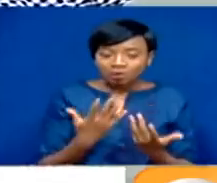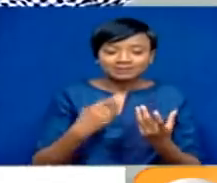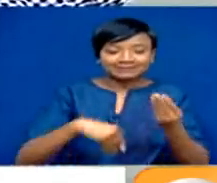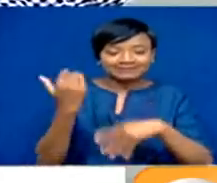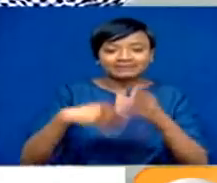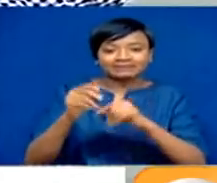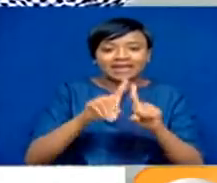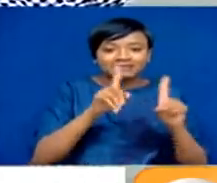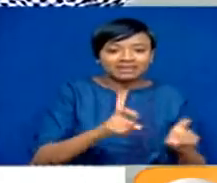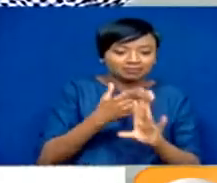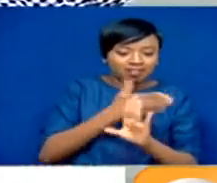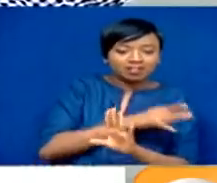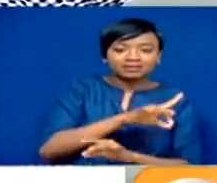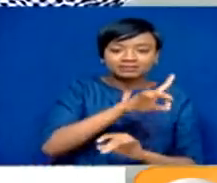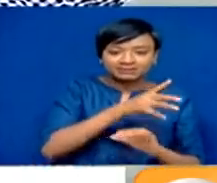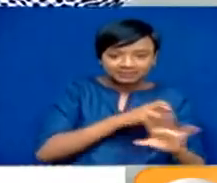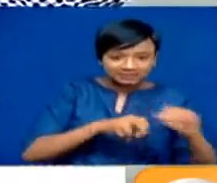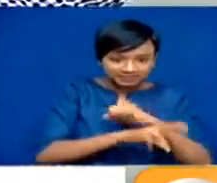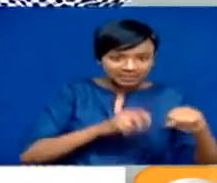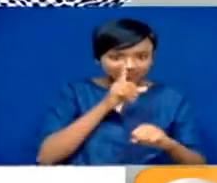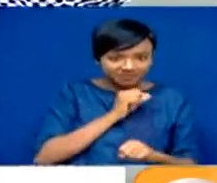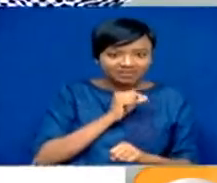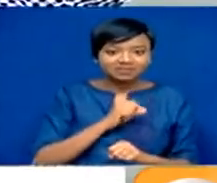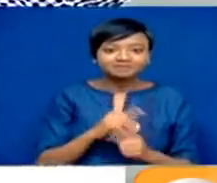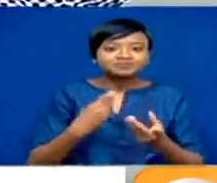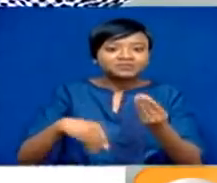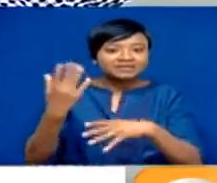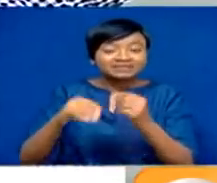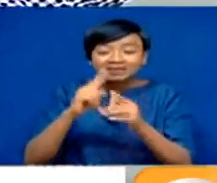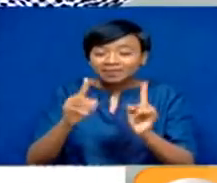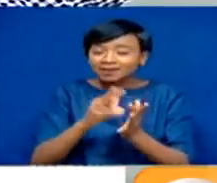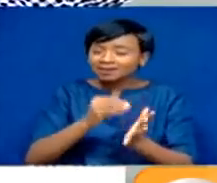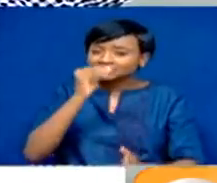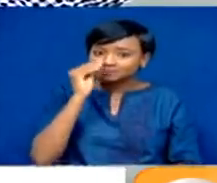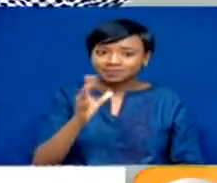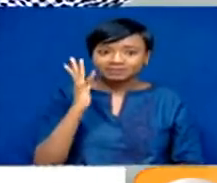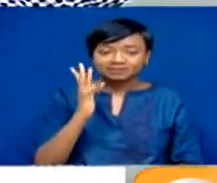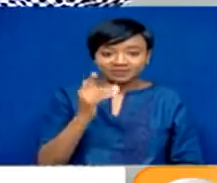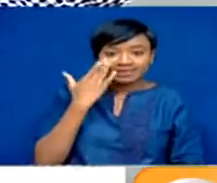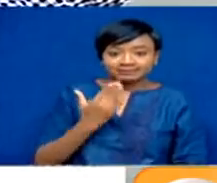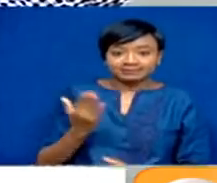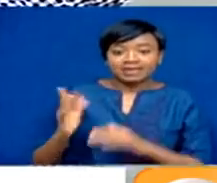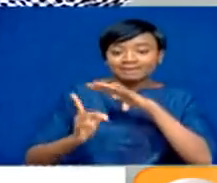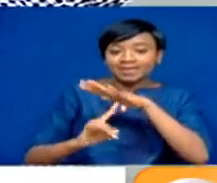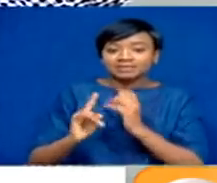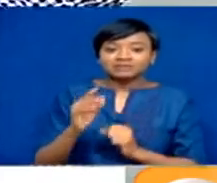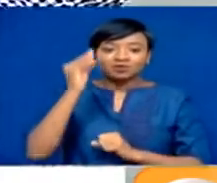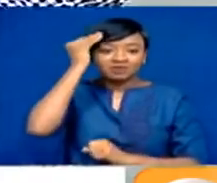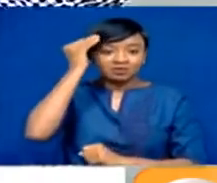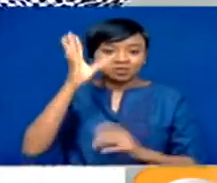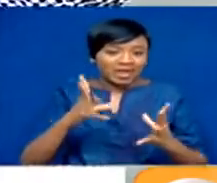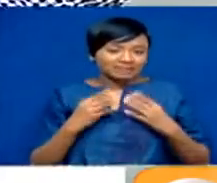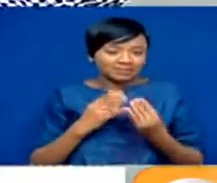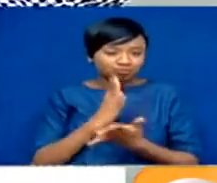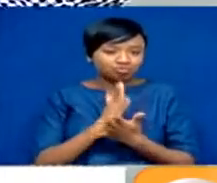is selling examination papers to candidates or, in some cases, sell answers at higher prices. The Ministry of Education has